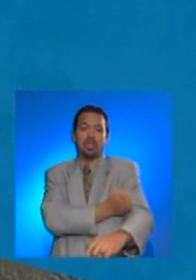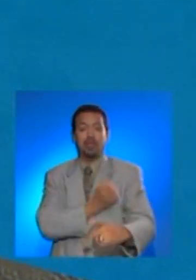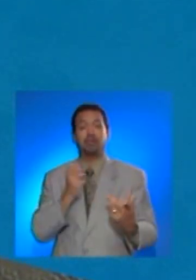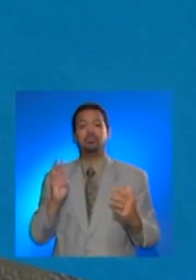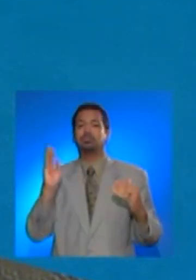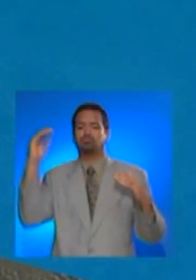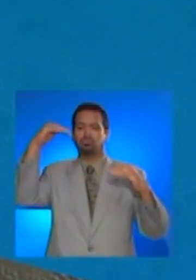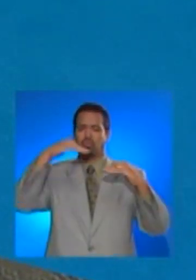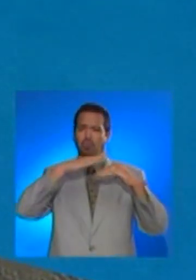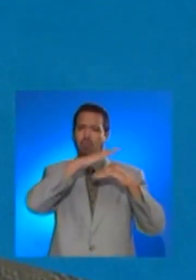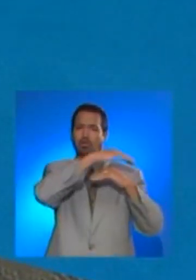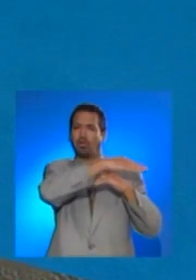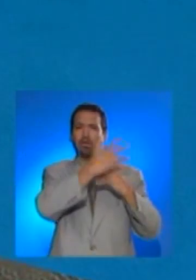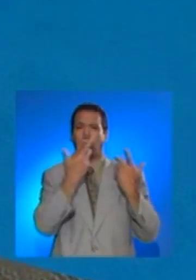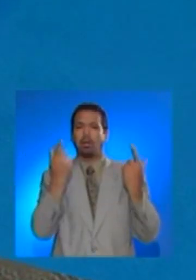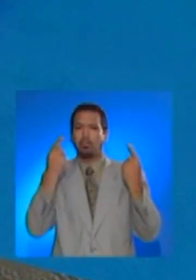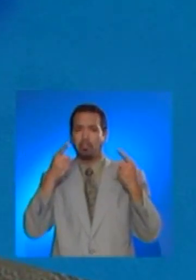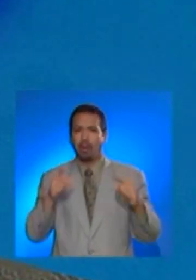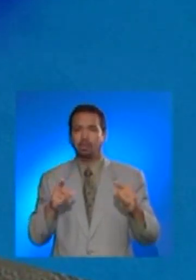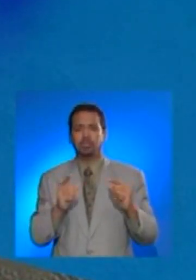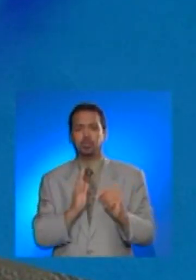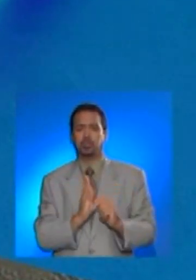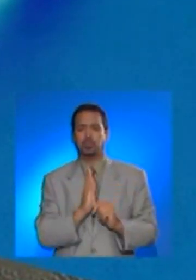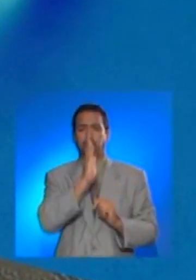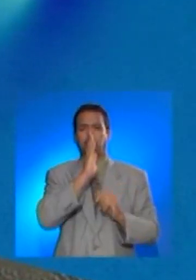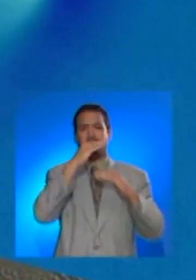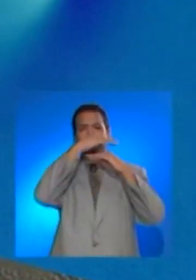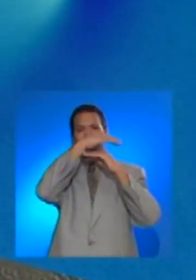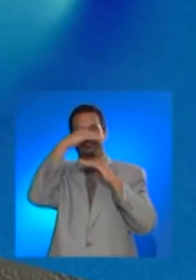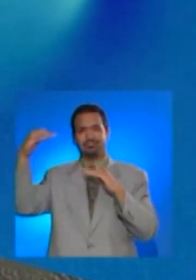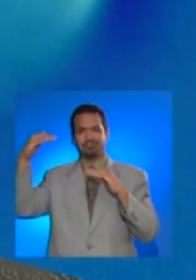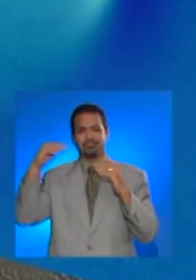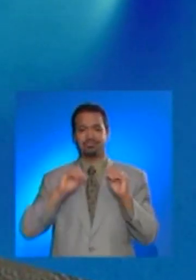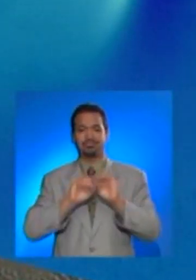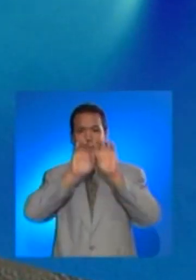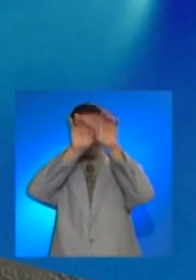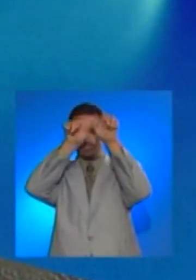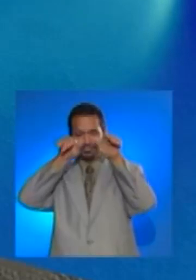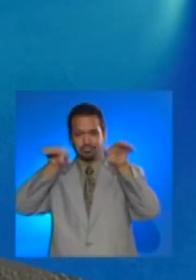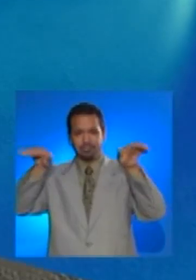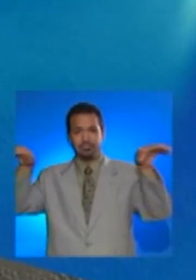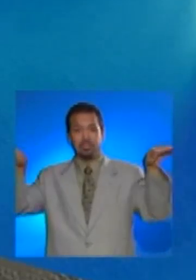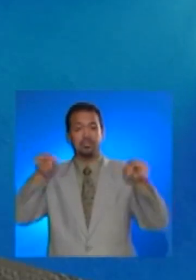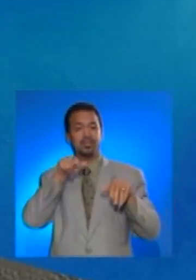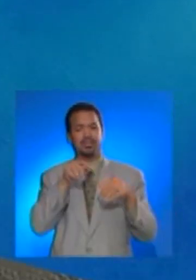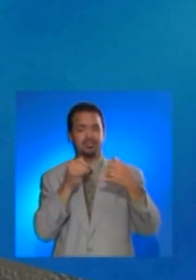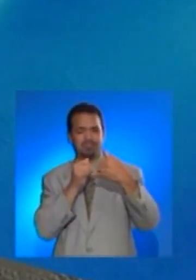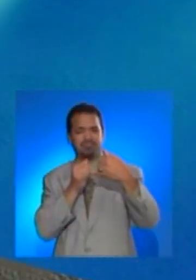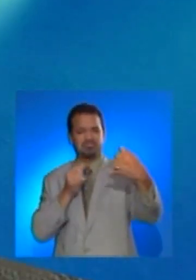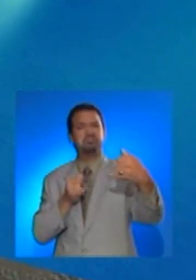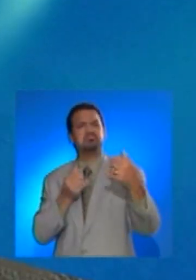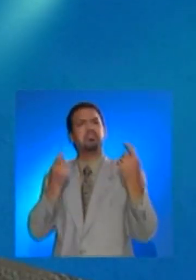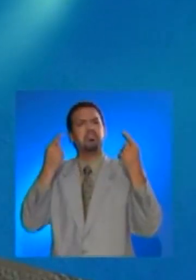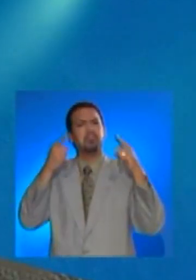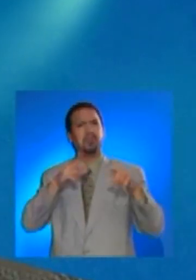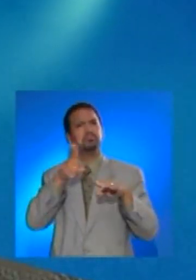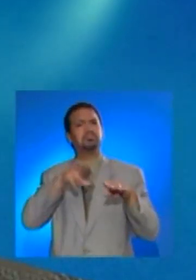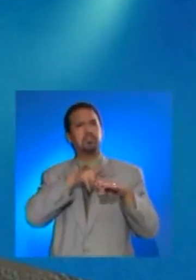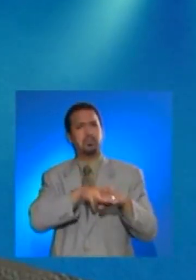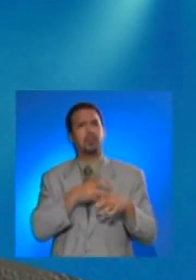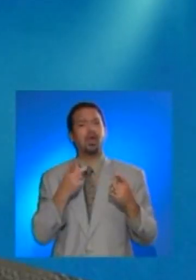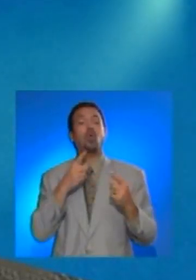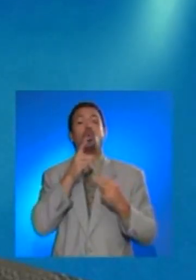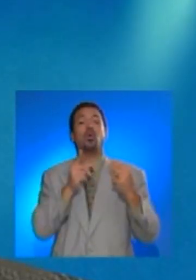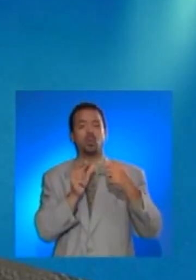will mostly propagate in a direction that is perpendicular to the fault's length. These faults can be found along